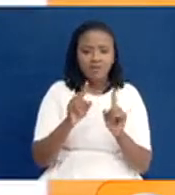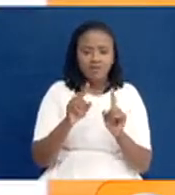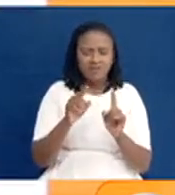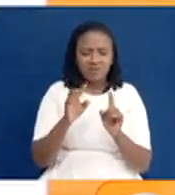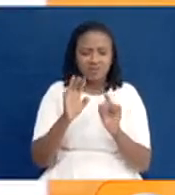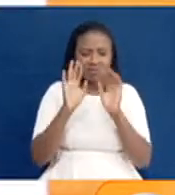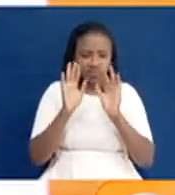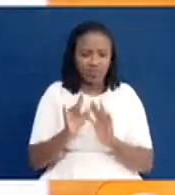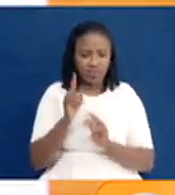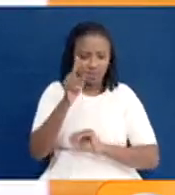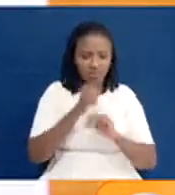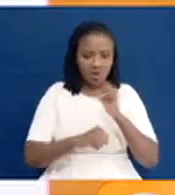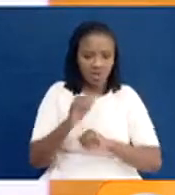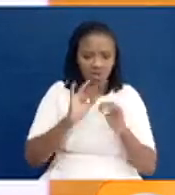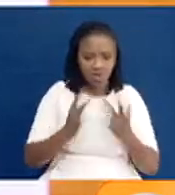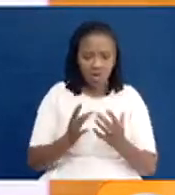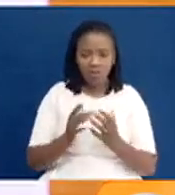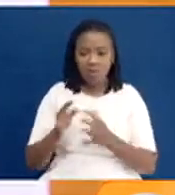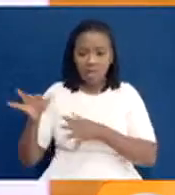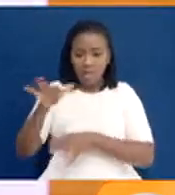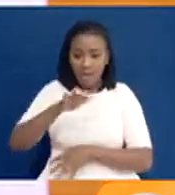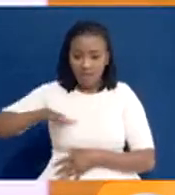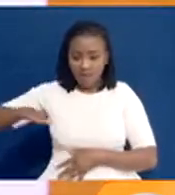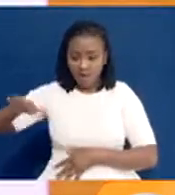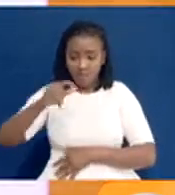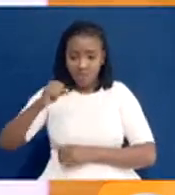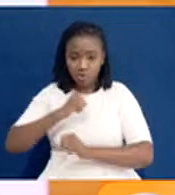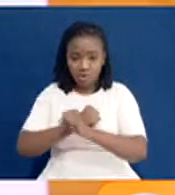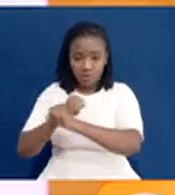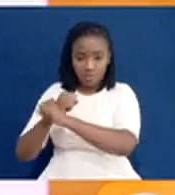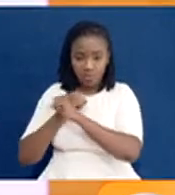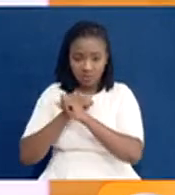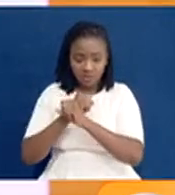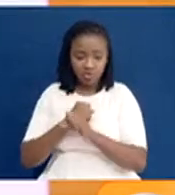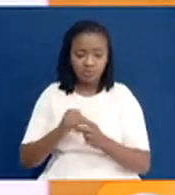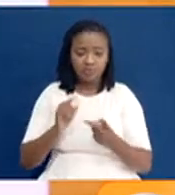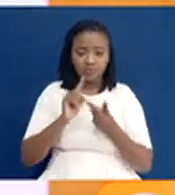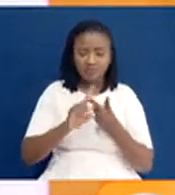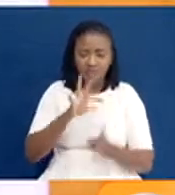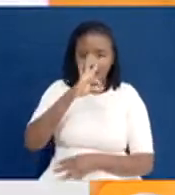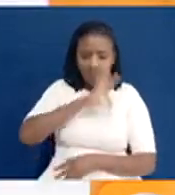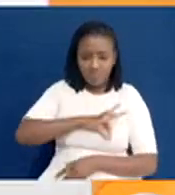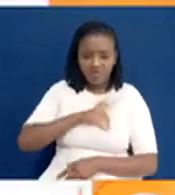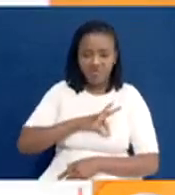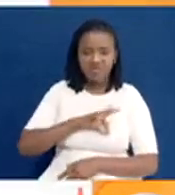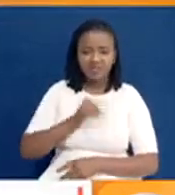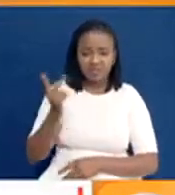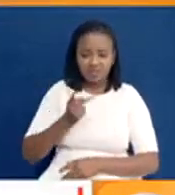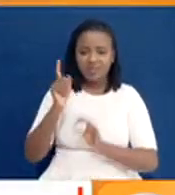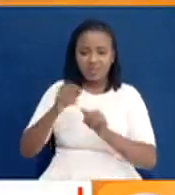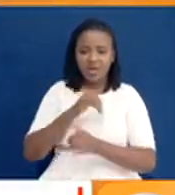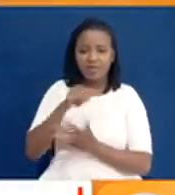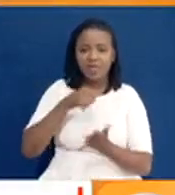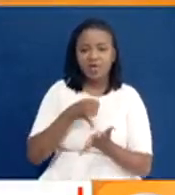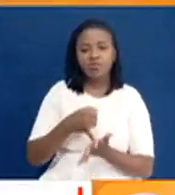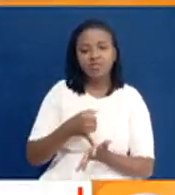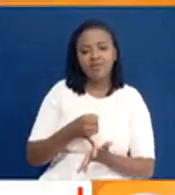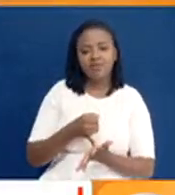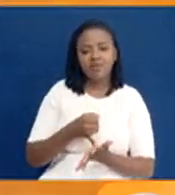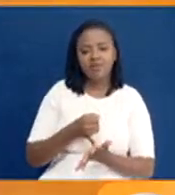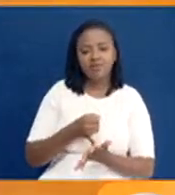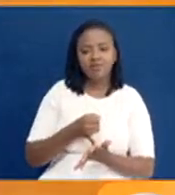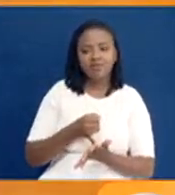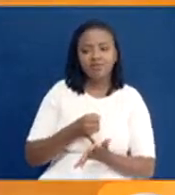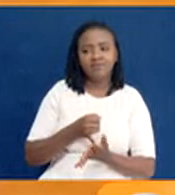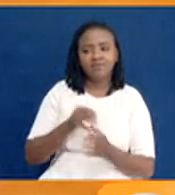profitability and environmental stewardship are indeed mutually inclusive. And in our